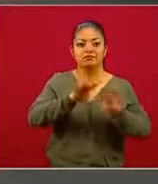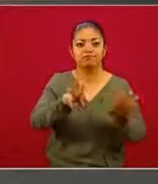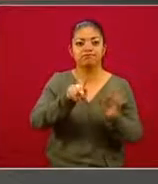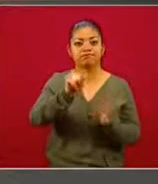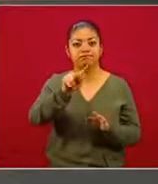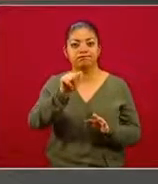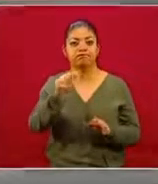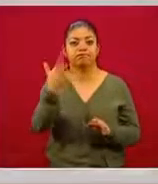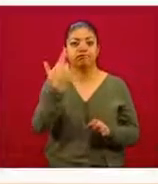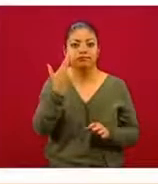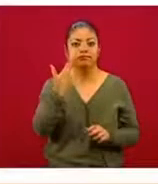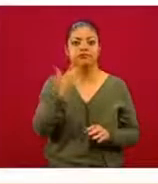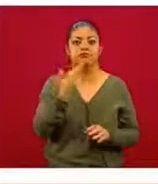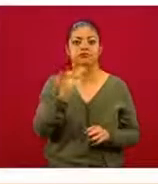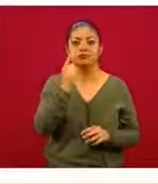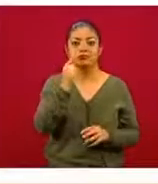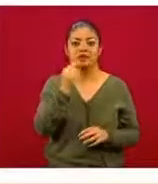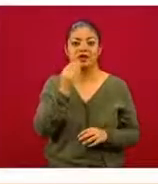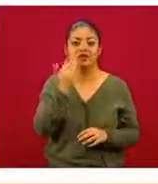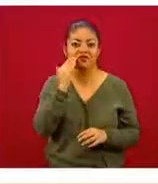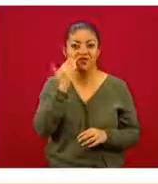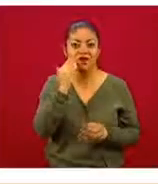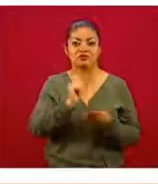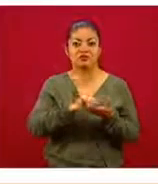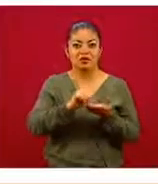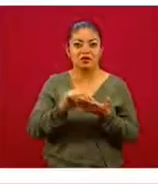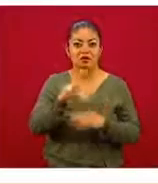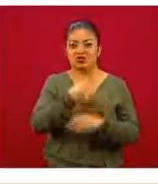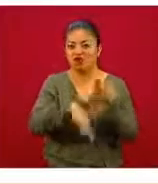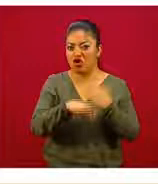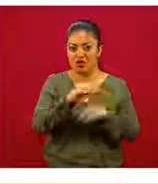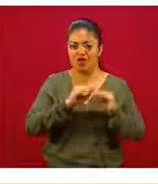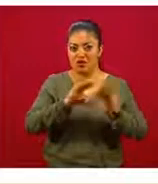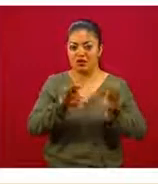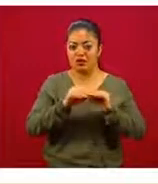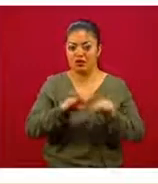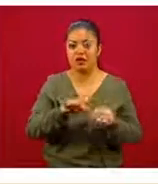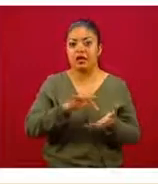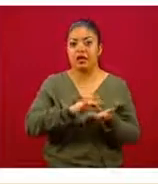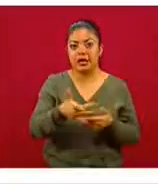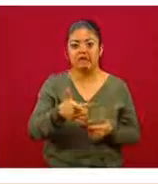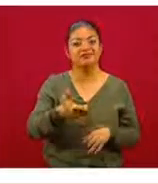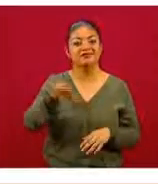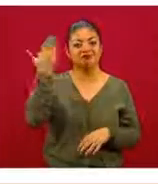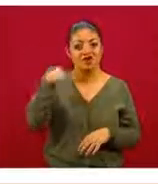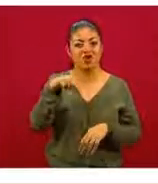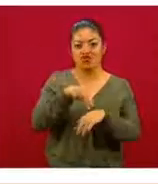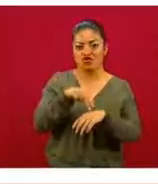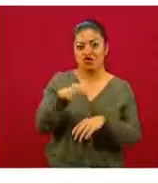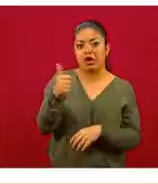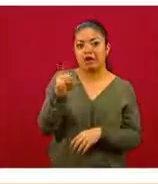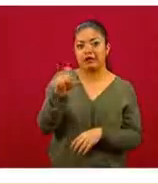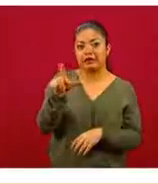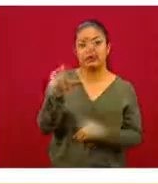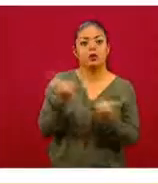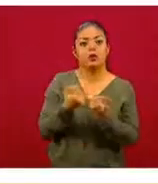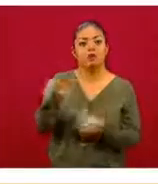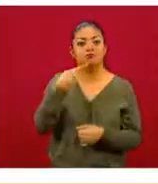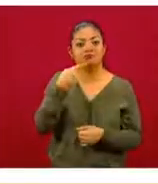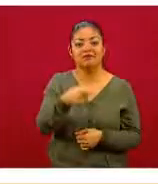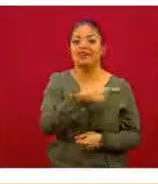with our population. They have to know when should they get attention, when should they get medical